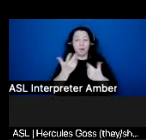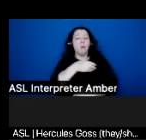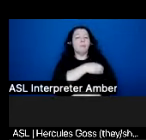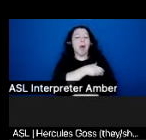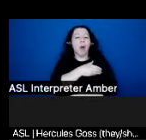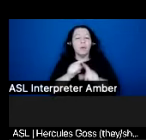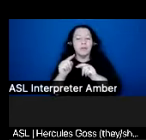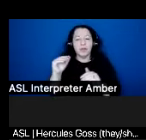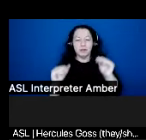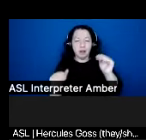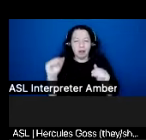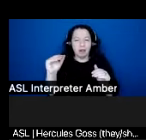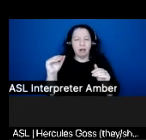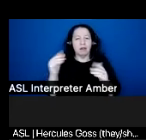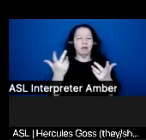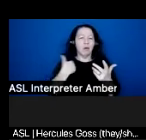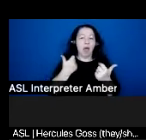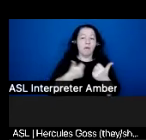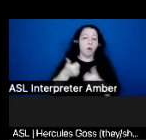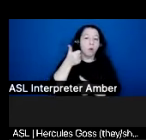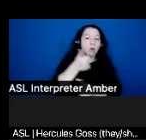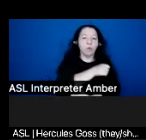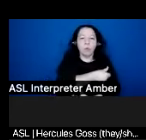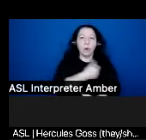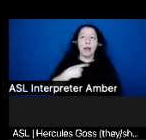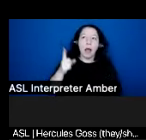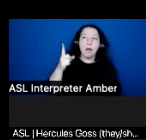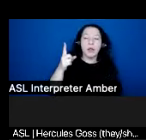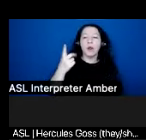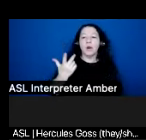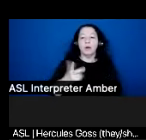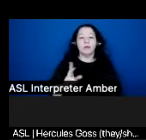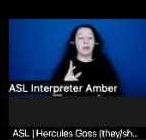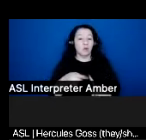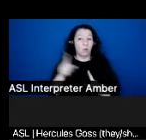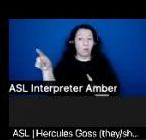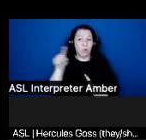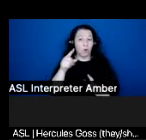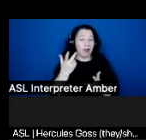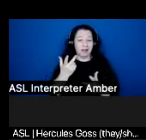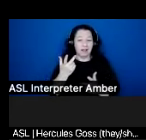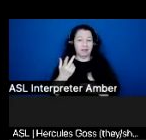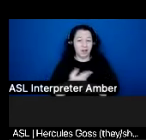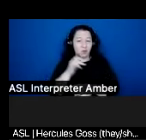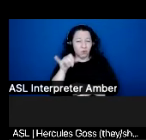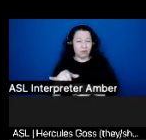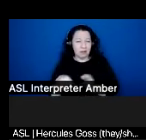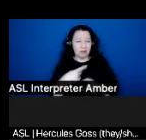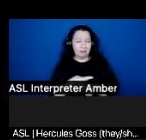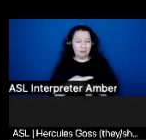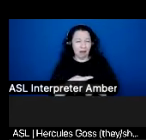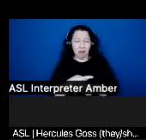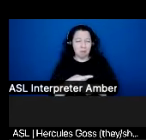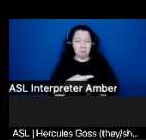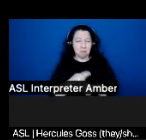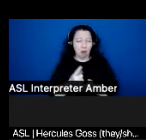right? Hierarchies and authority, and where folks exercise that privilege and lean into those power dynamics.